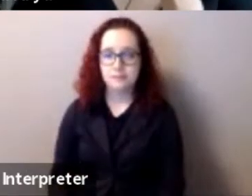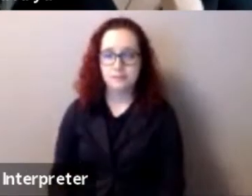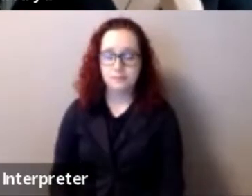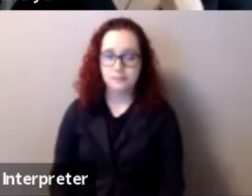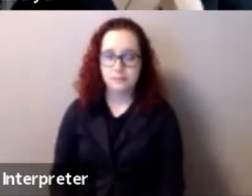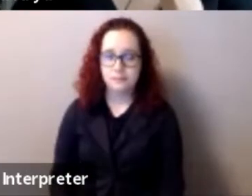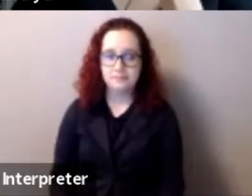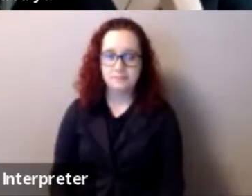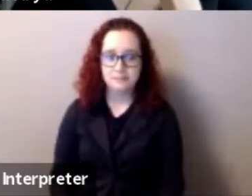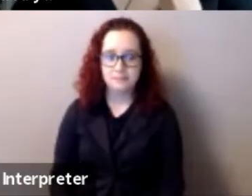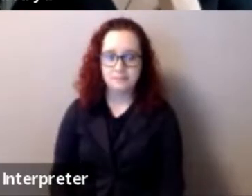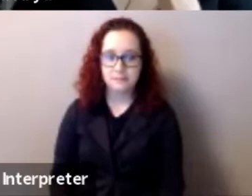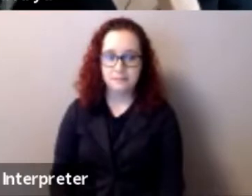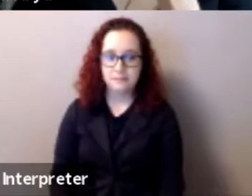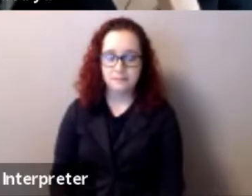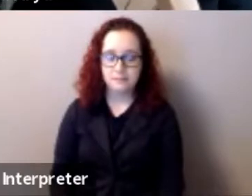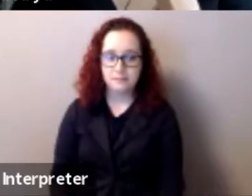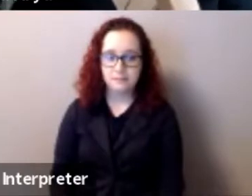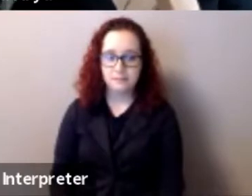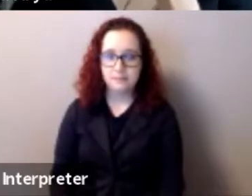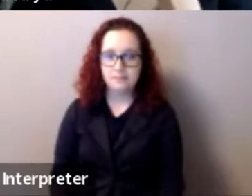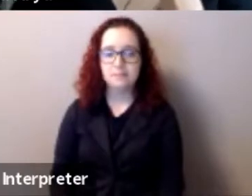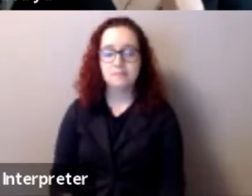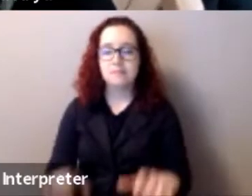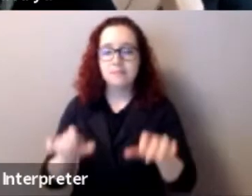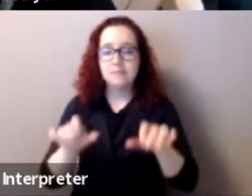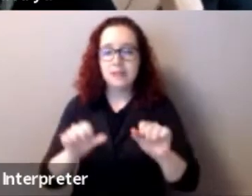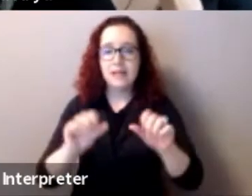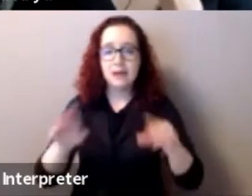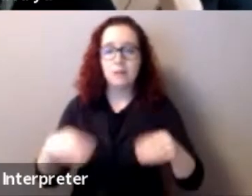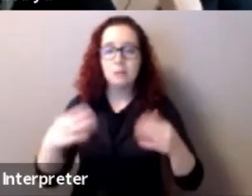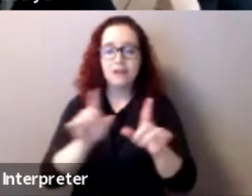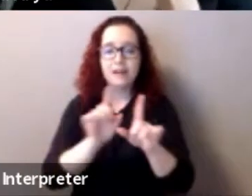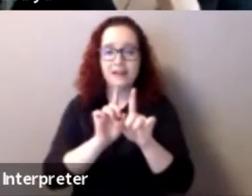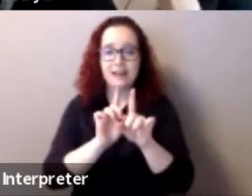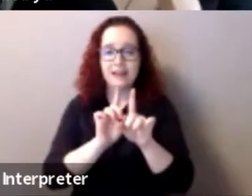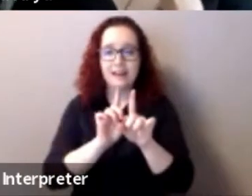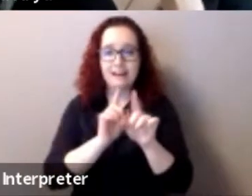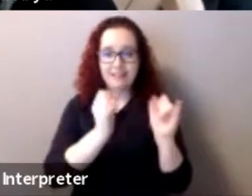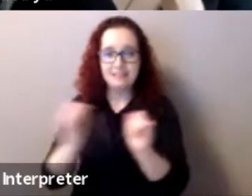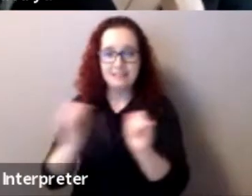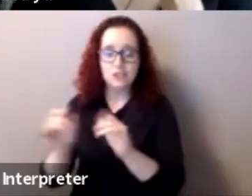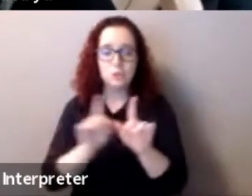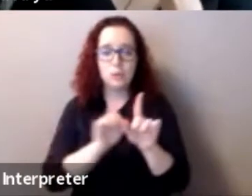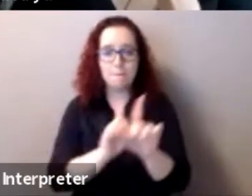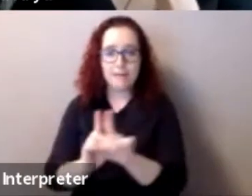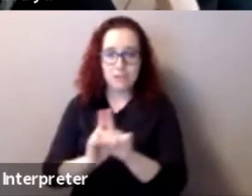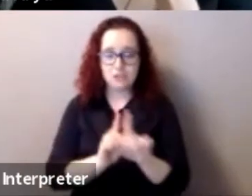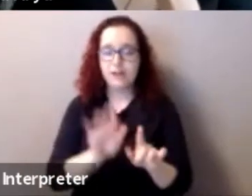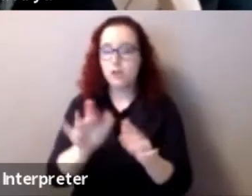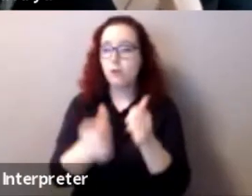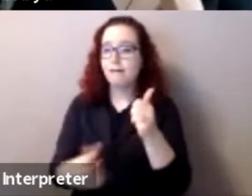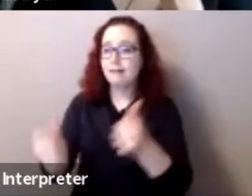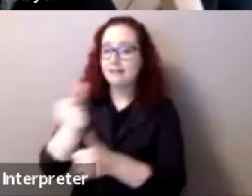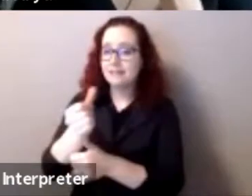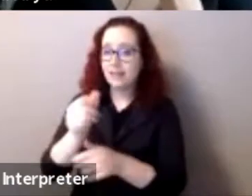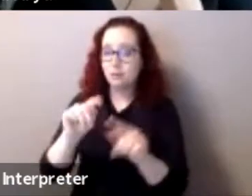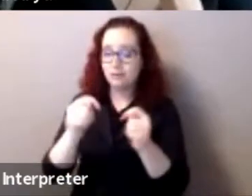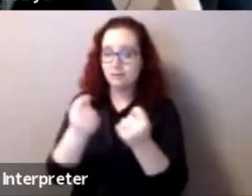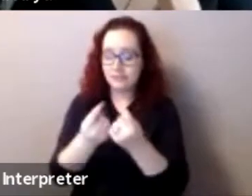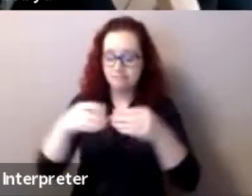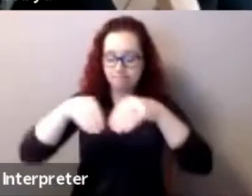Another aspect of building community is the individual mentoring. You start with your team, your executive team, then with the